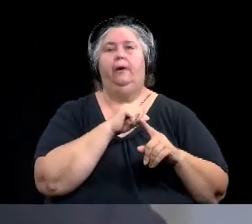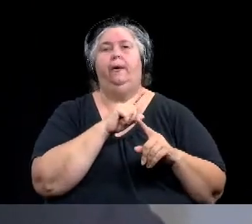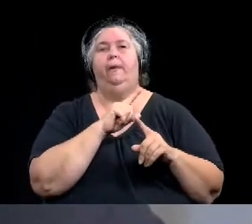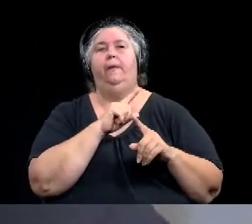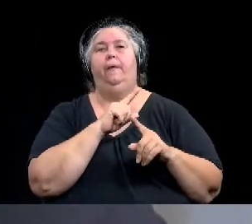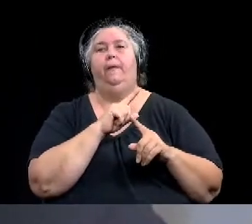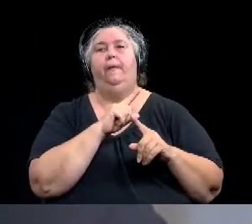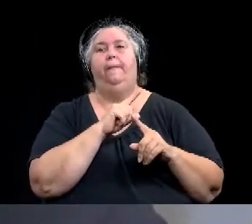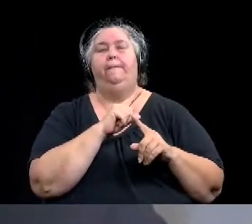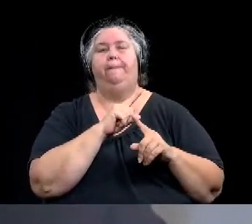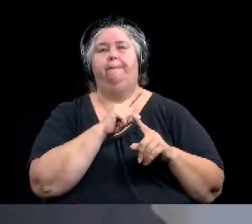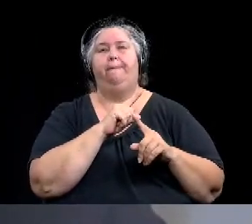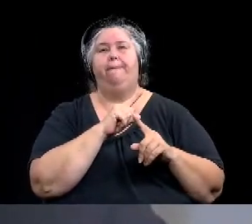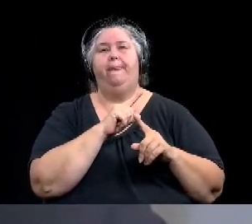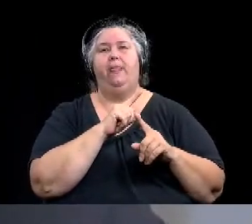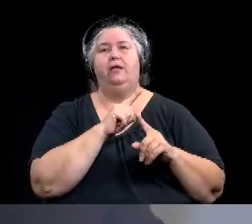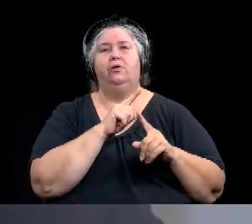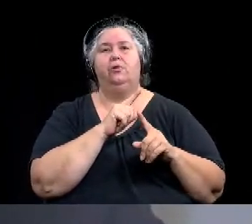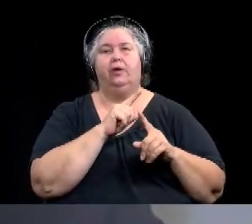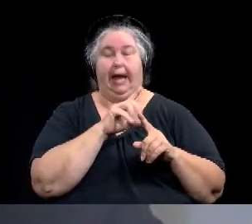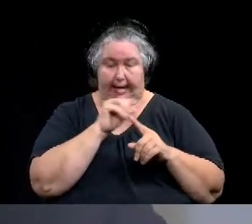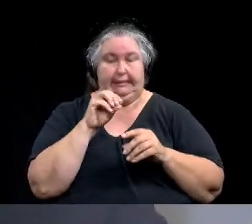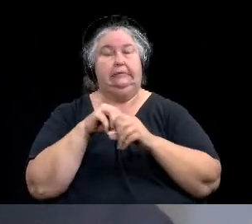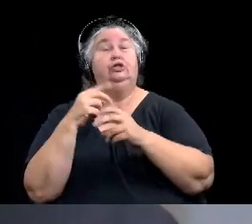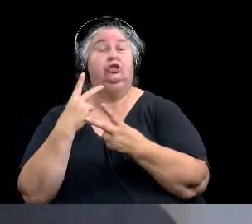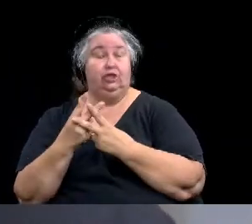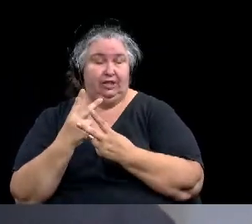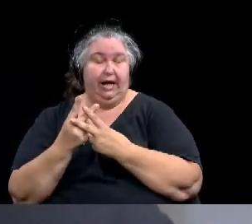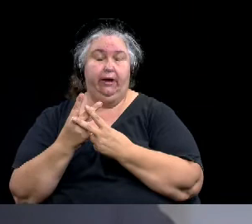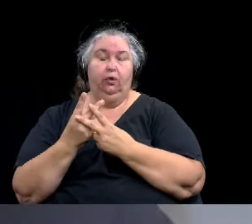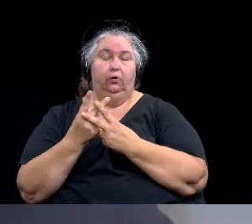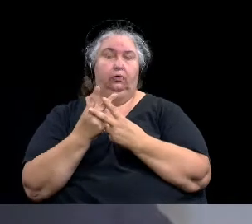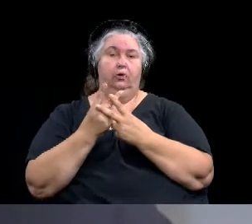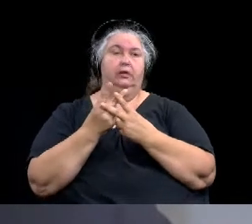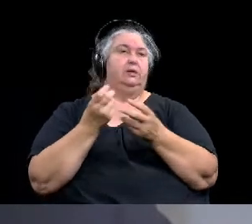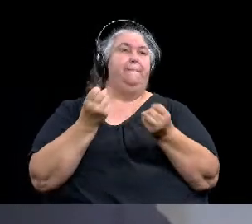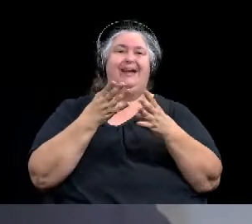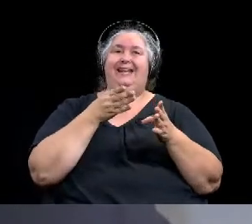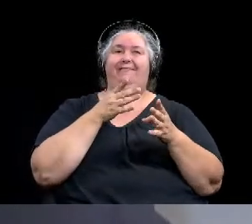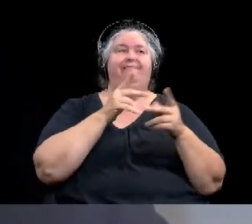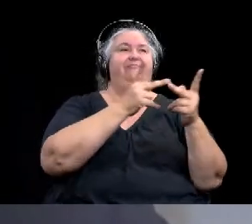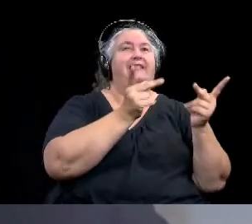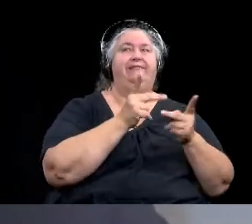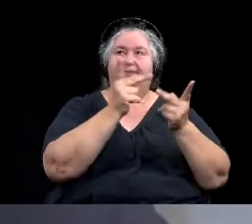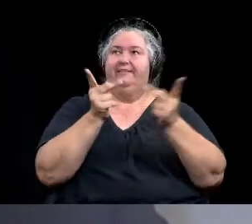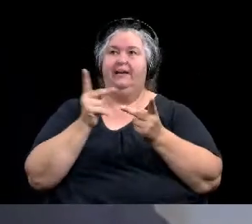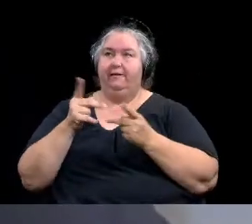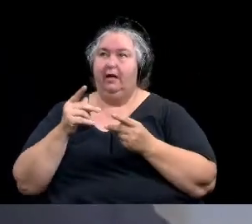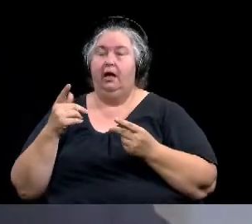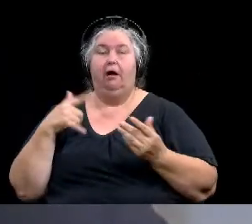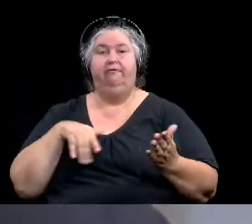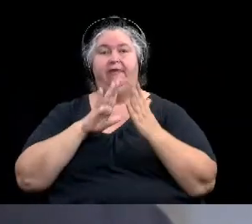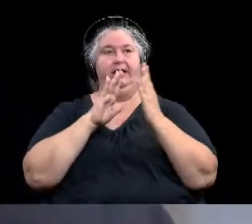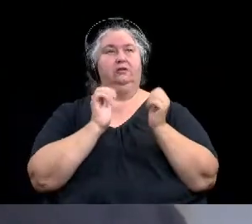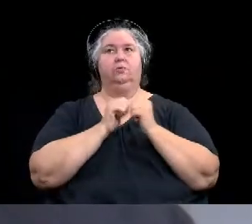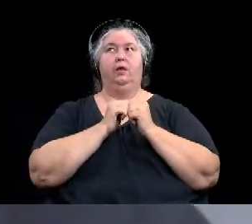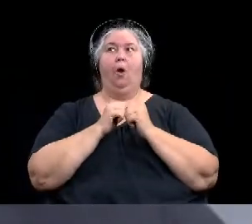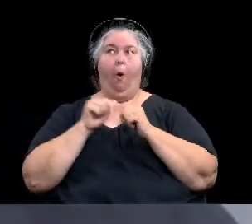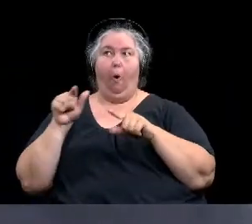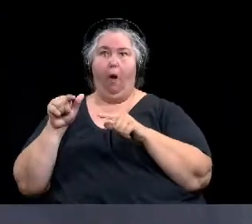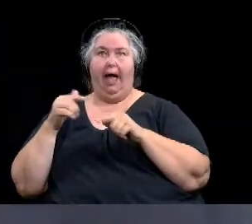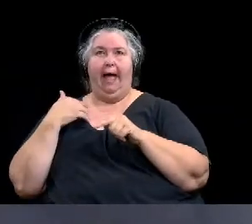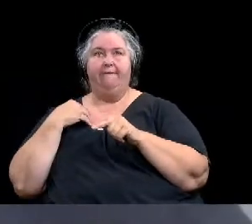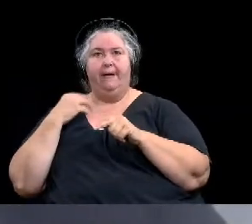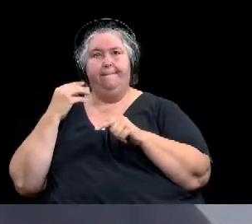including but not limited to the Mclennan County Jail as well. And so, those are things that we have to add more support